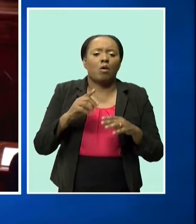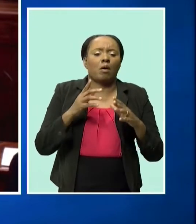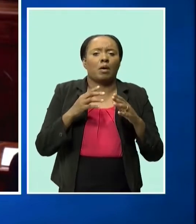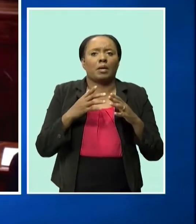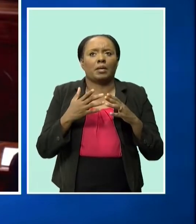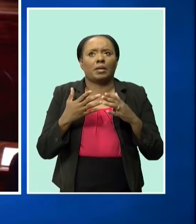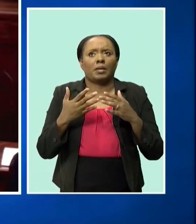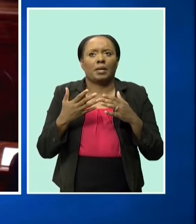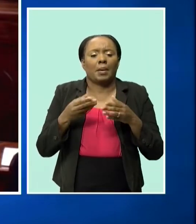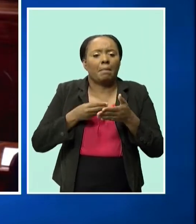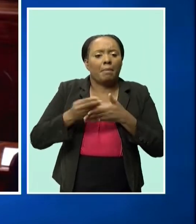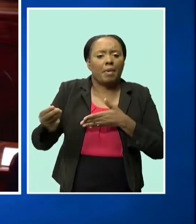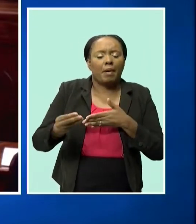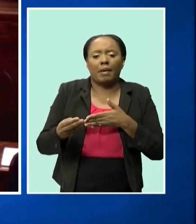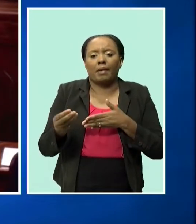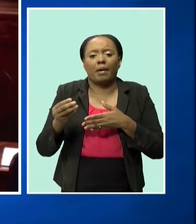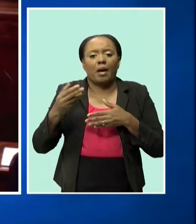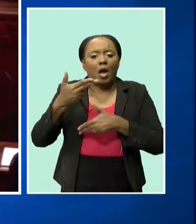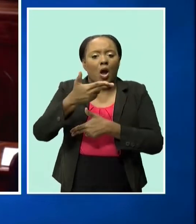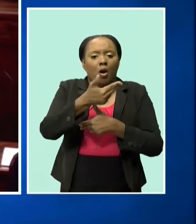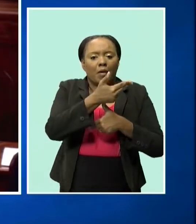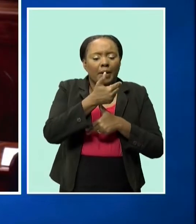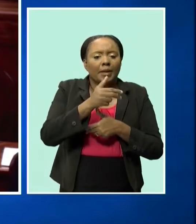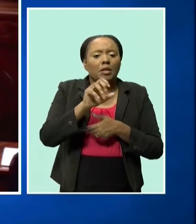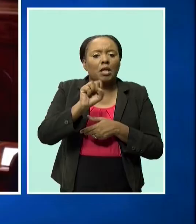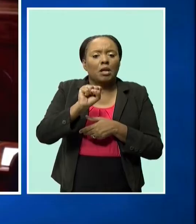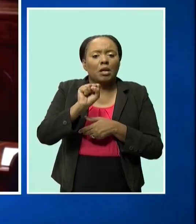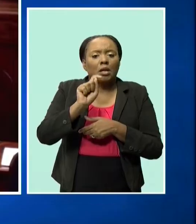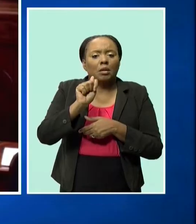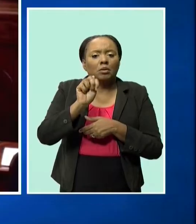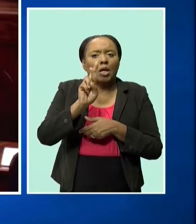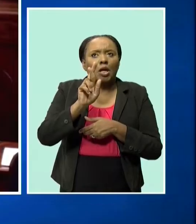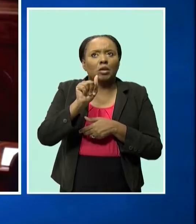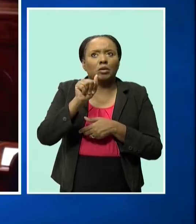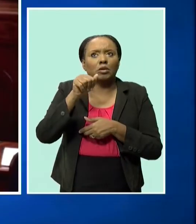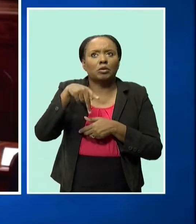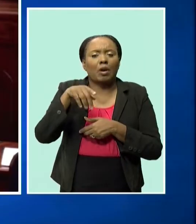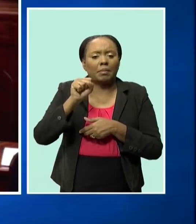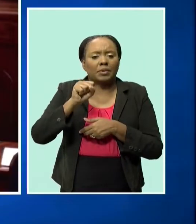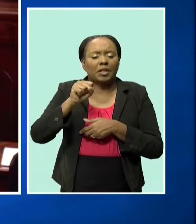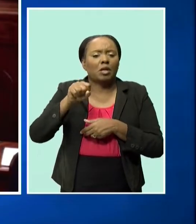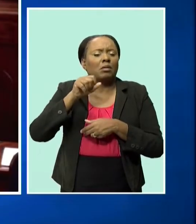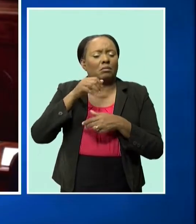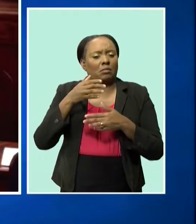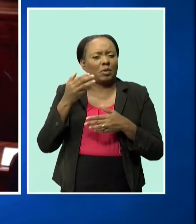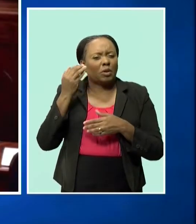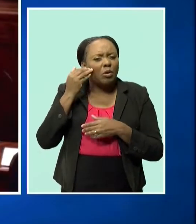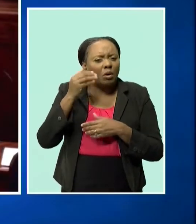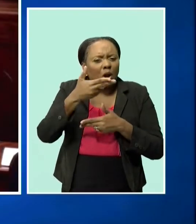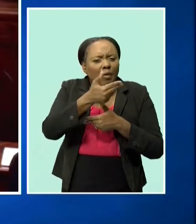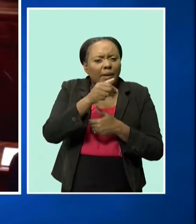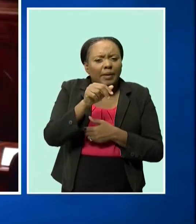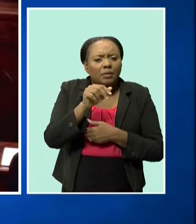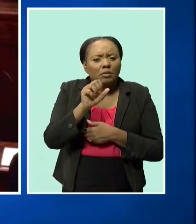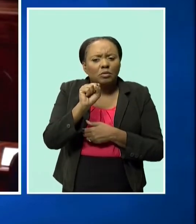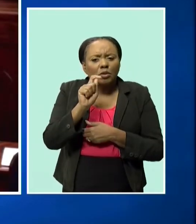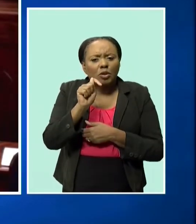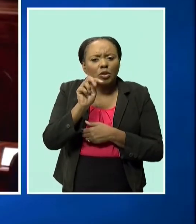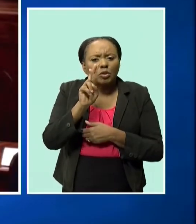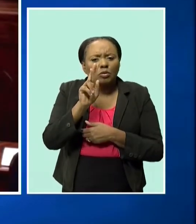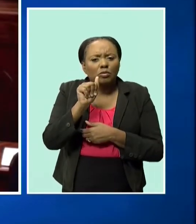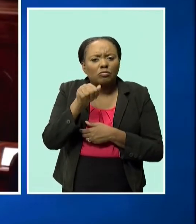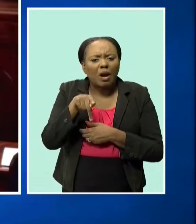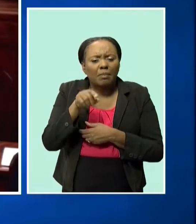and collar ties. The hurricane strap will join the rafters of the roof to the walls of the